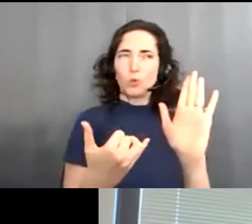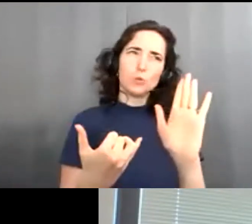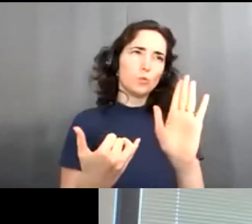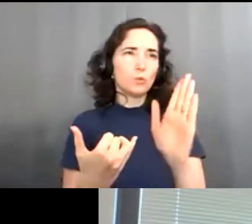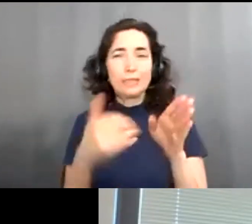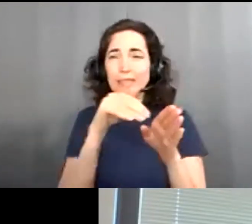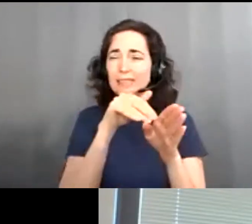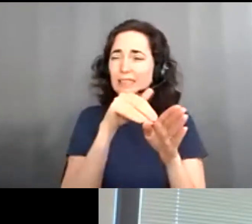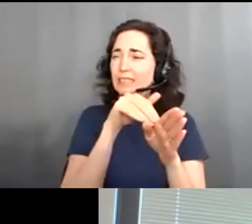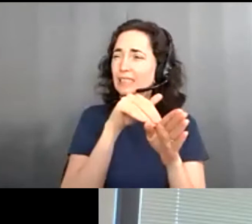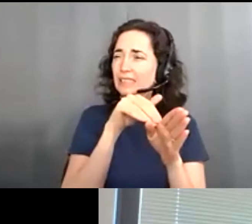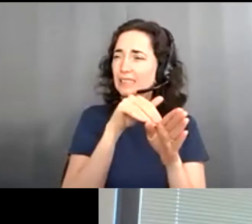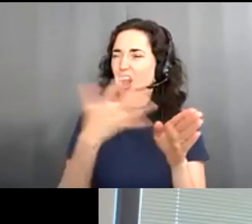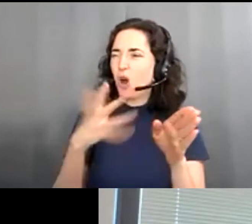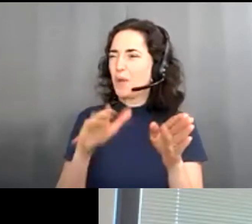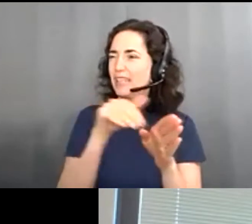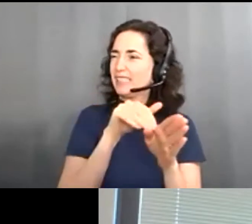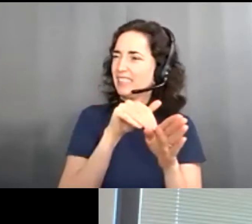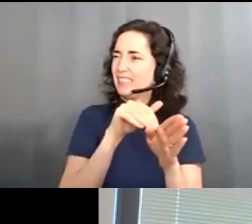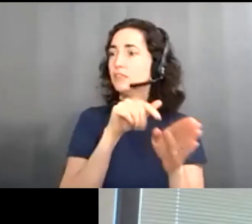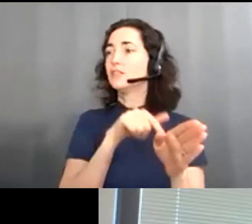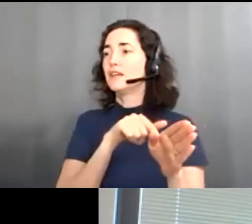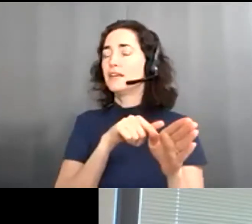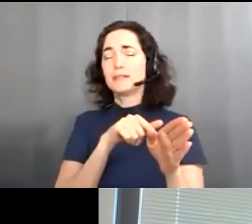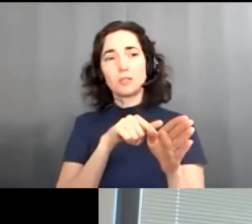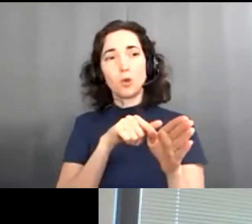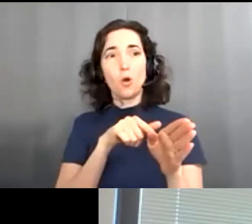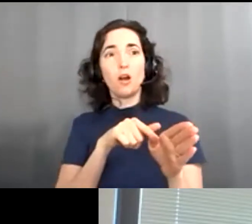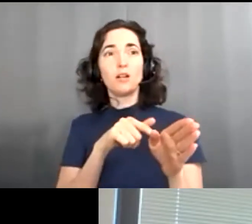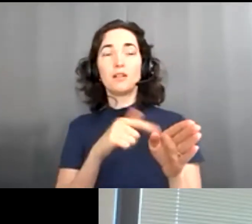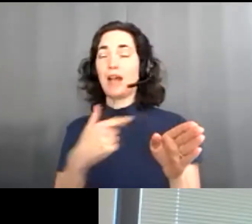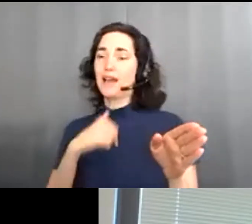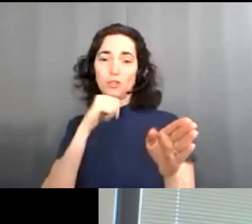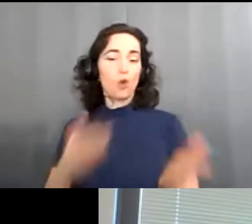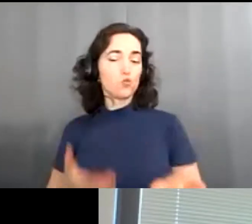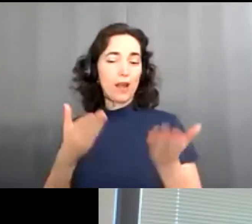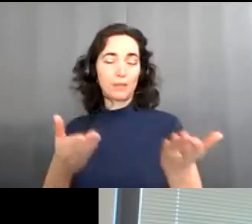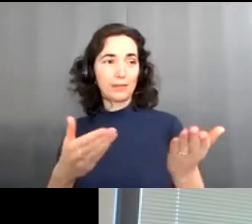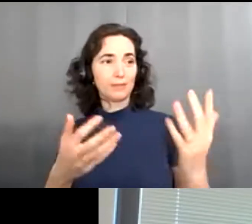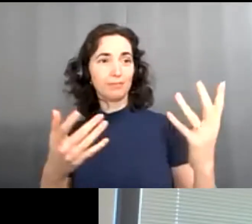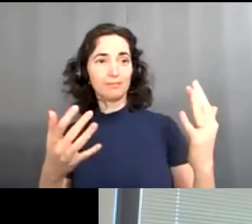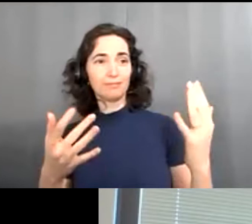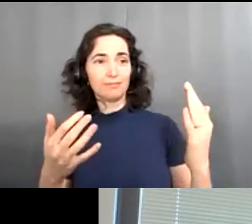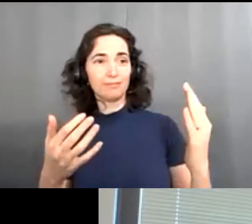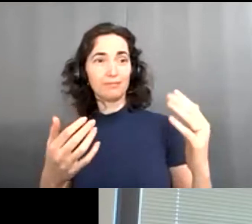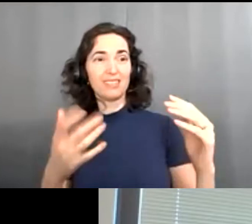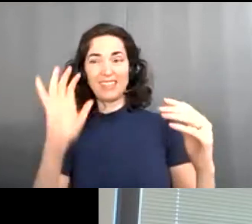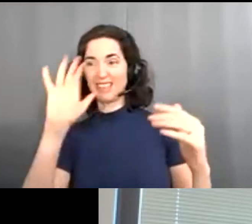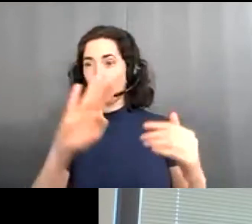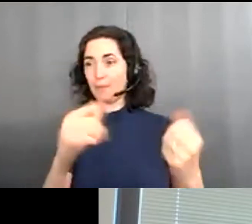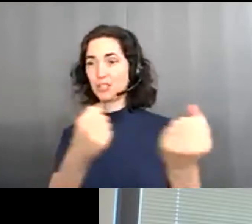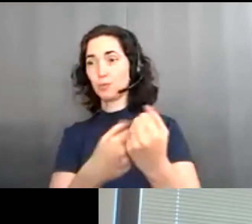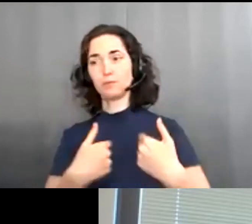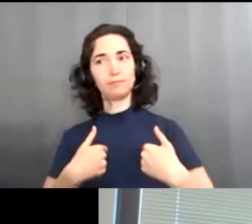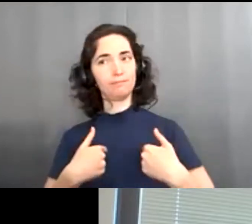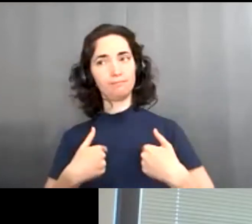in a gray area as it is. And so I would not recommend supporting it at the